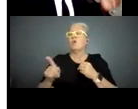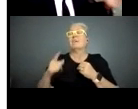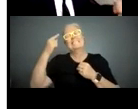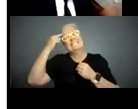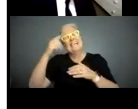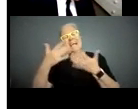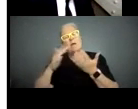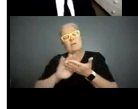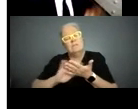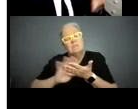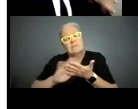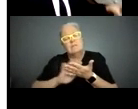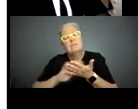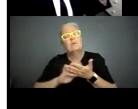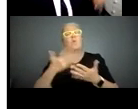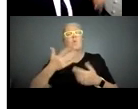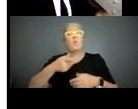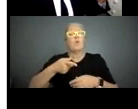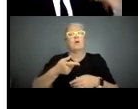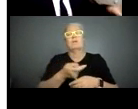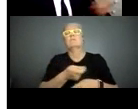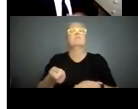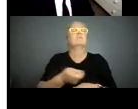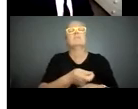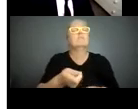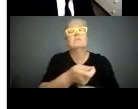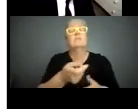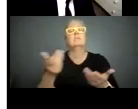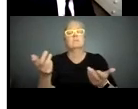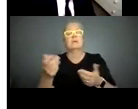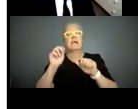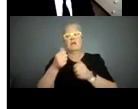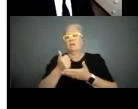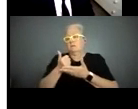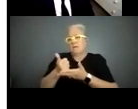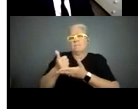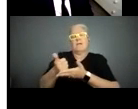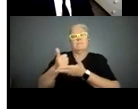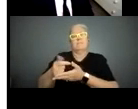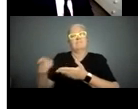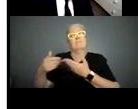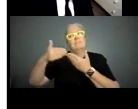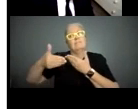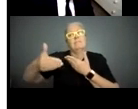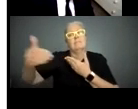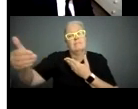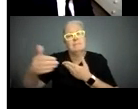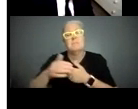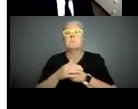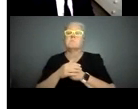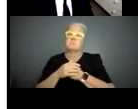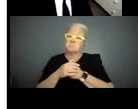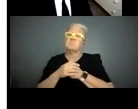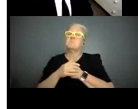or mobility training. They would train the other staff and work with the individual child. And this has been shown to be a really